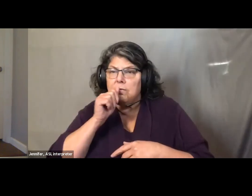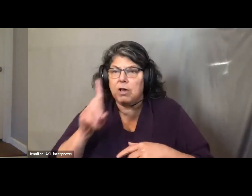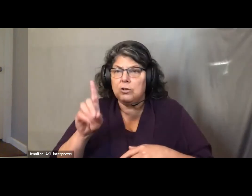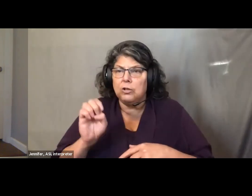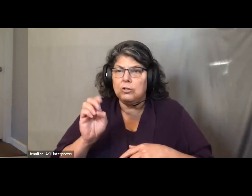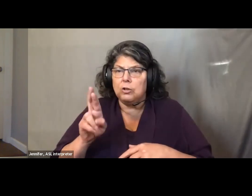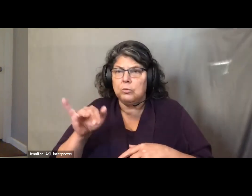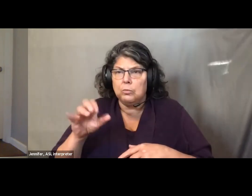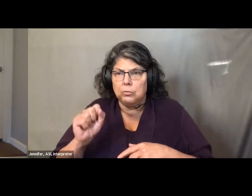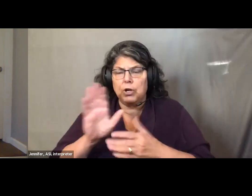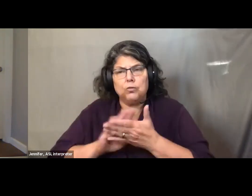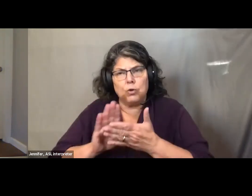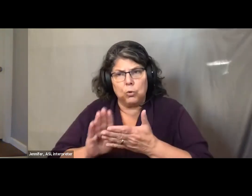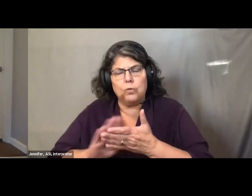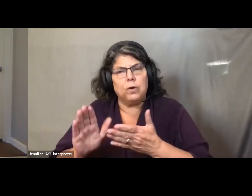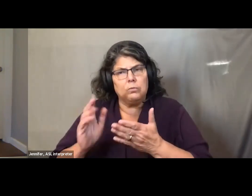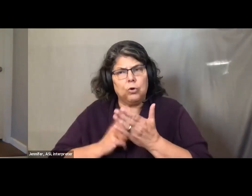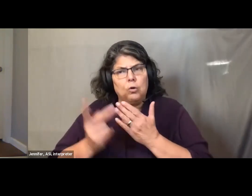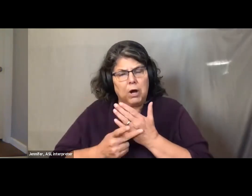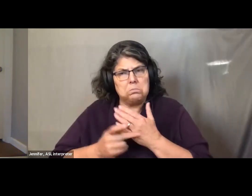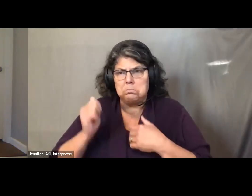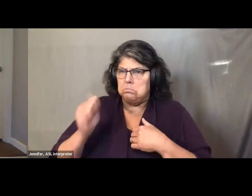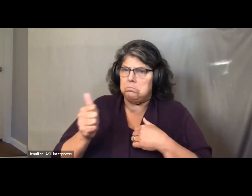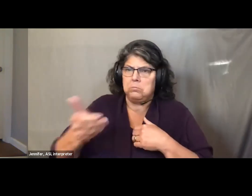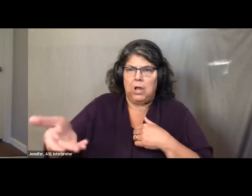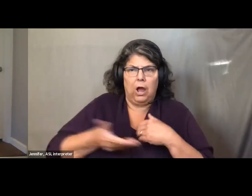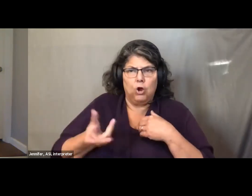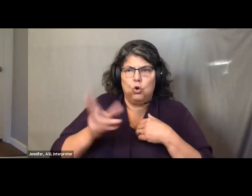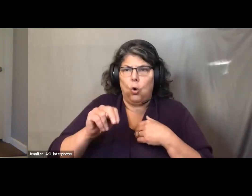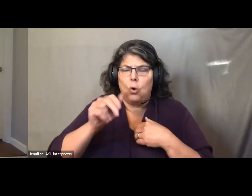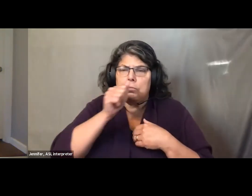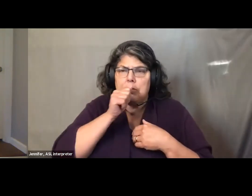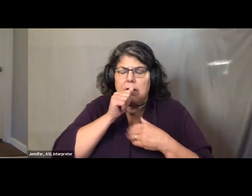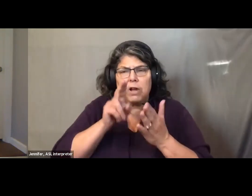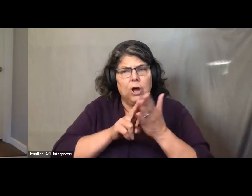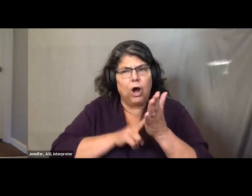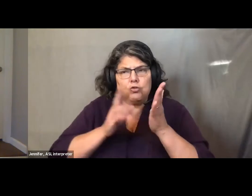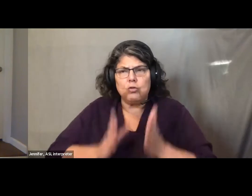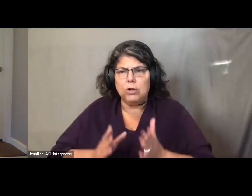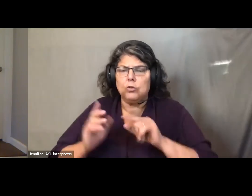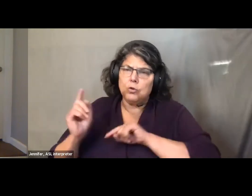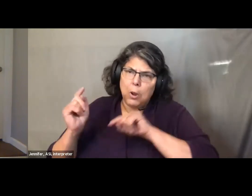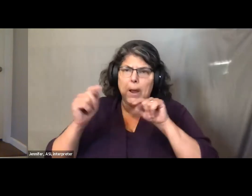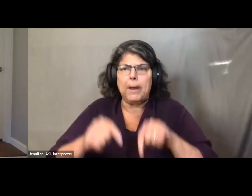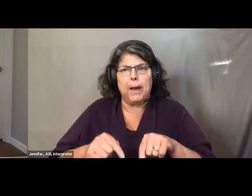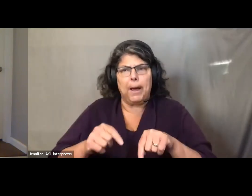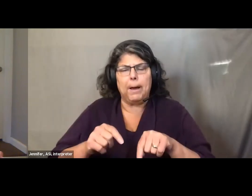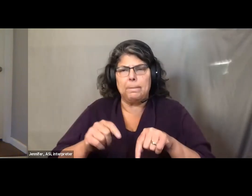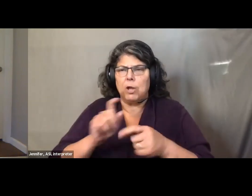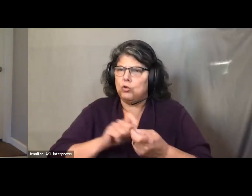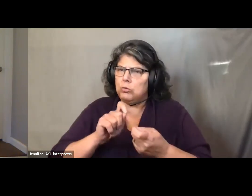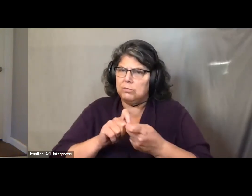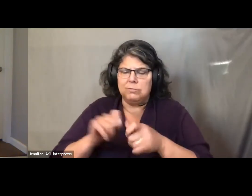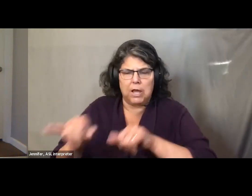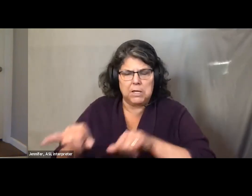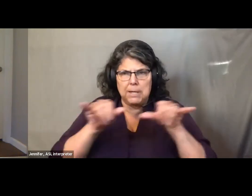program, which would be hiring your own private contractor to come in and do the program pretty much identical